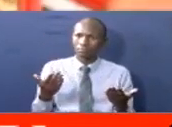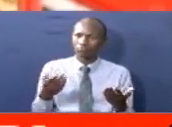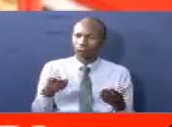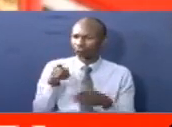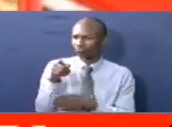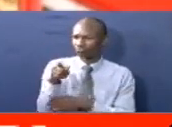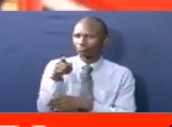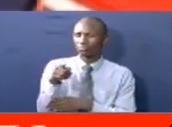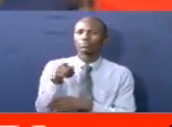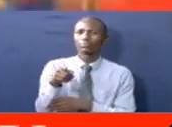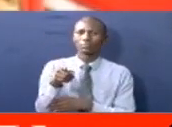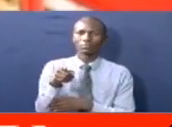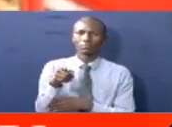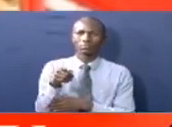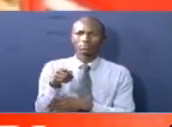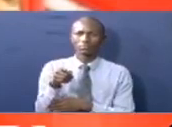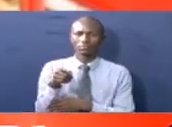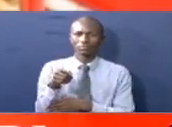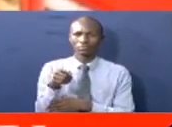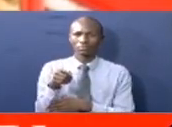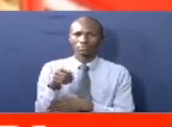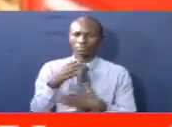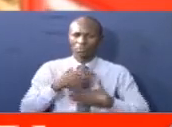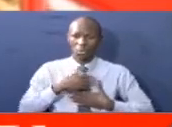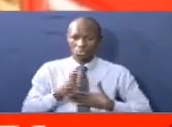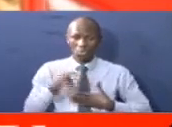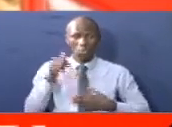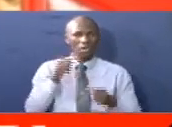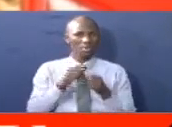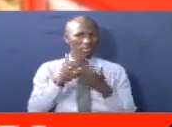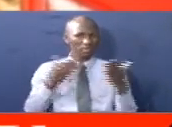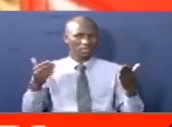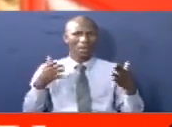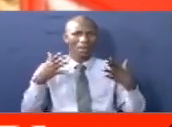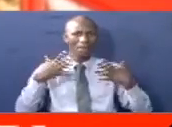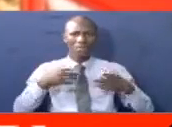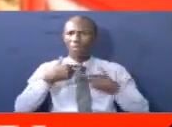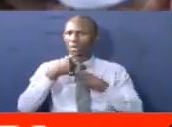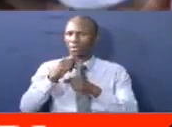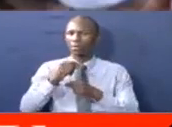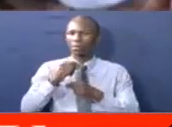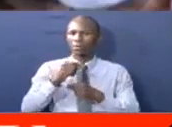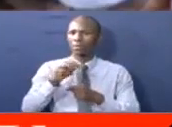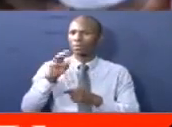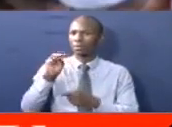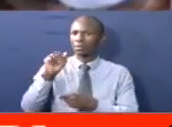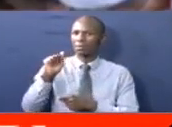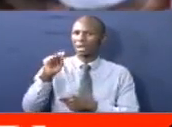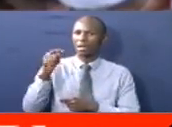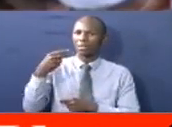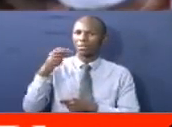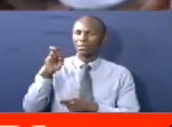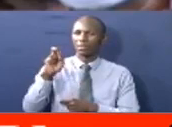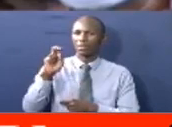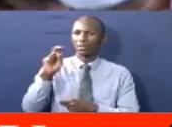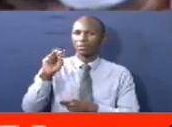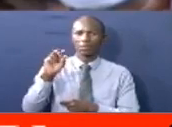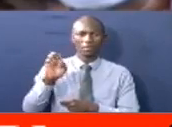those Maumau generals, Your Excellency, people like General Madenge,